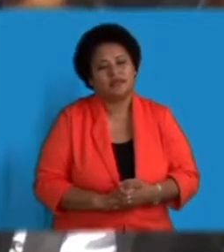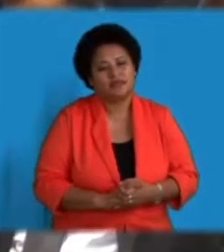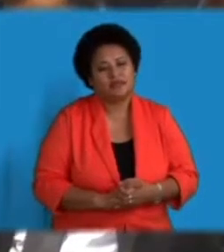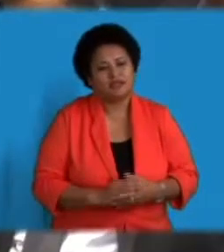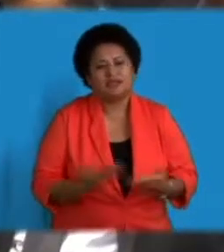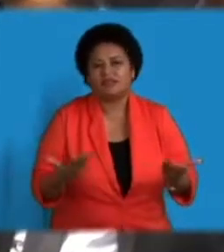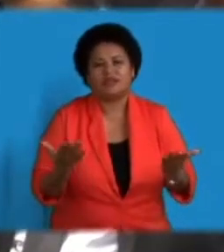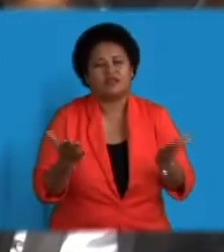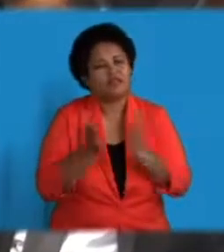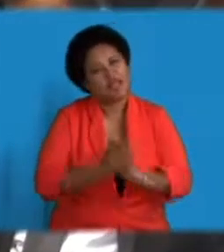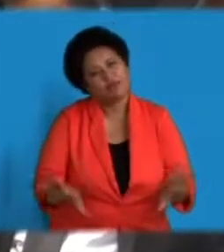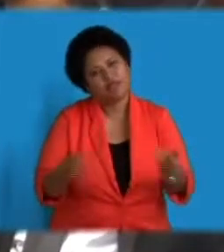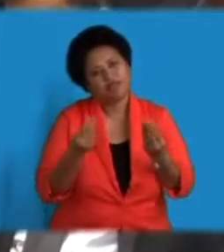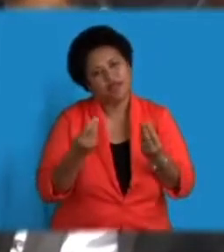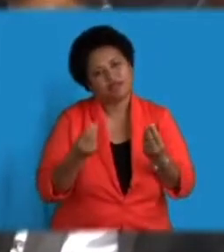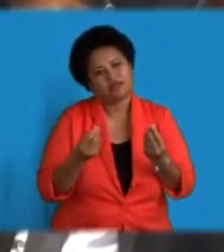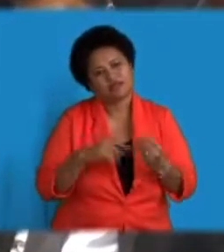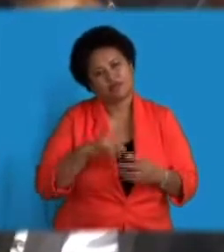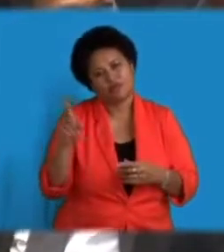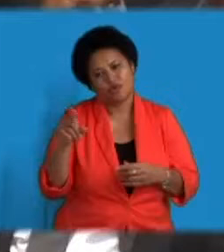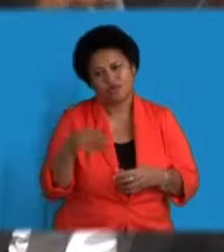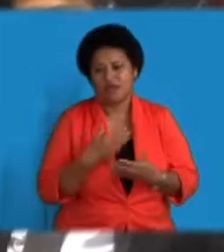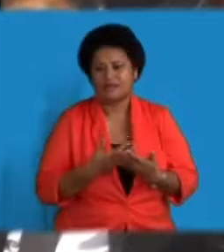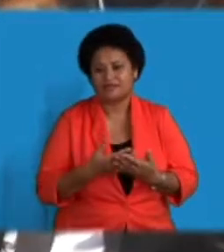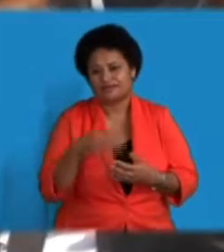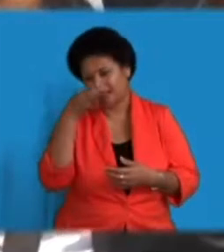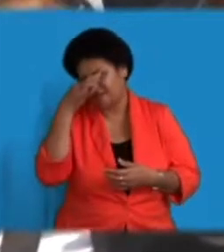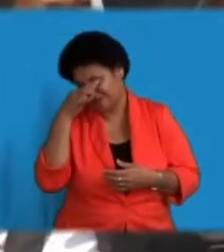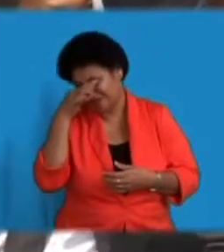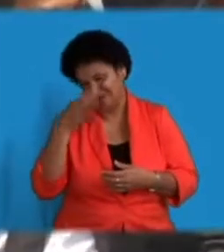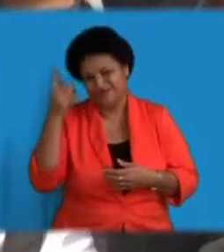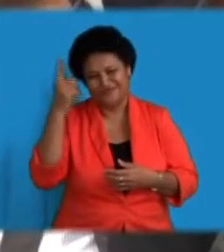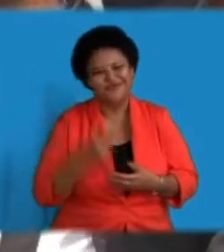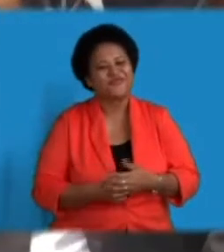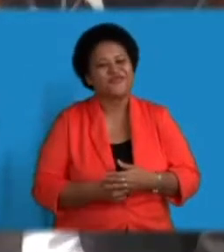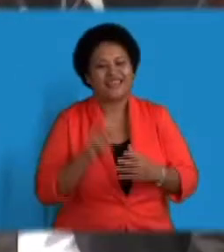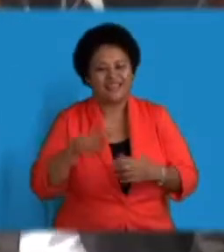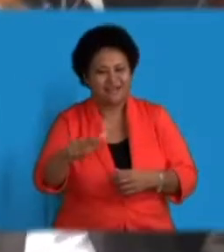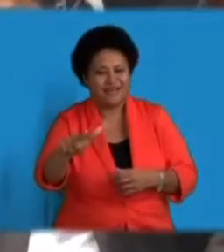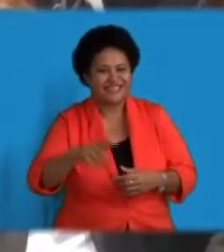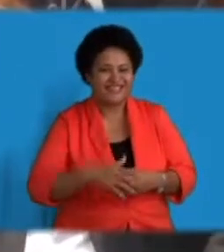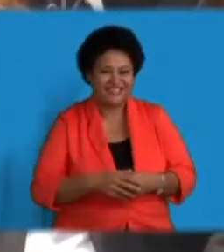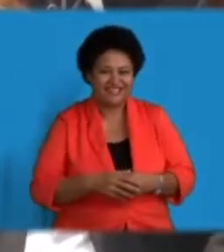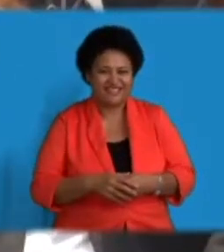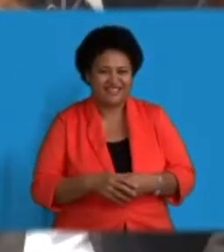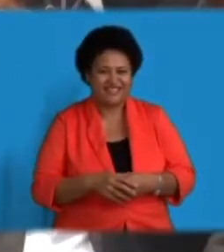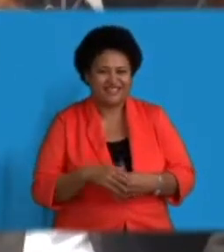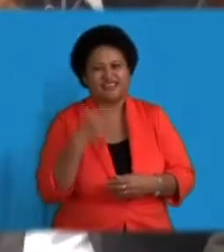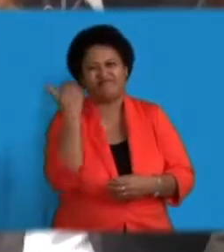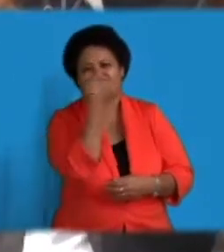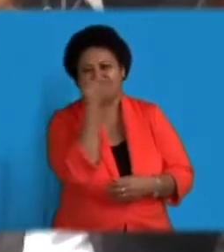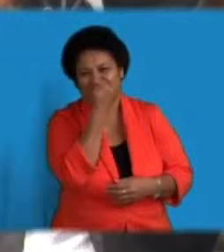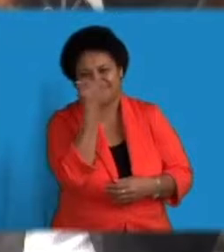Nothing there. You only go and blow your nose there, that's all. Thank you. You only make too much sound in Mombasa, that's